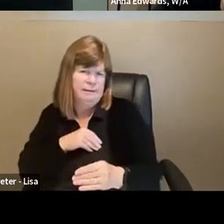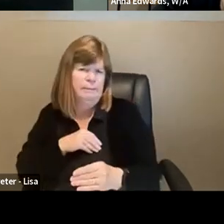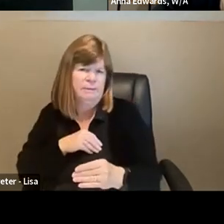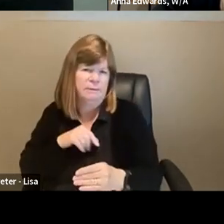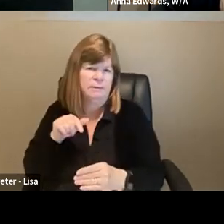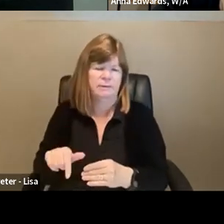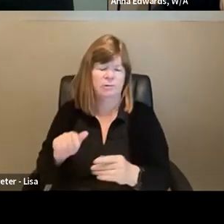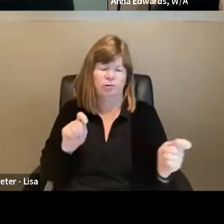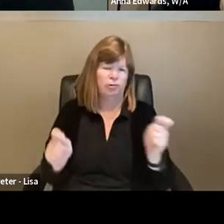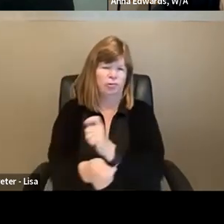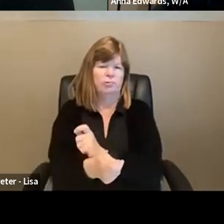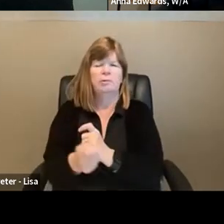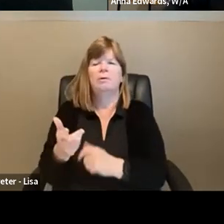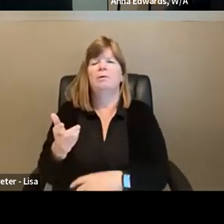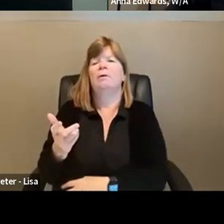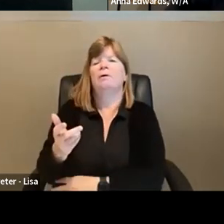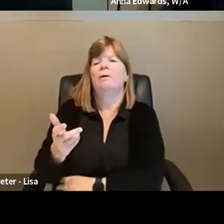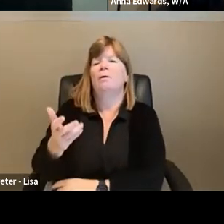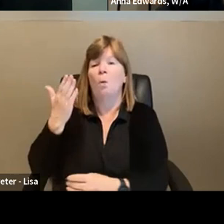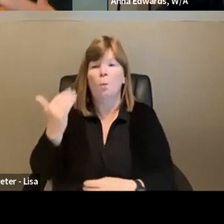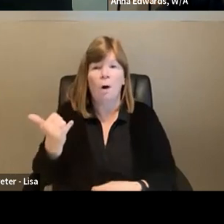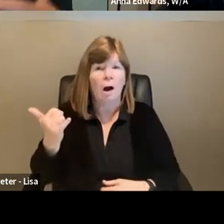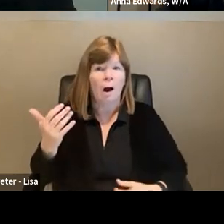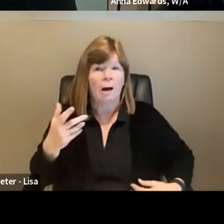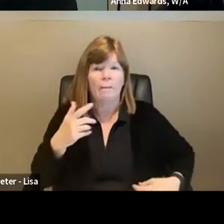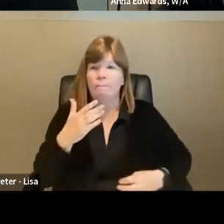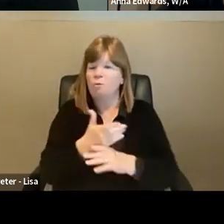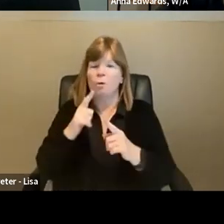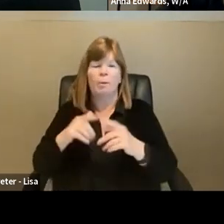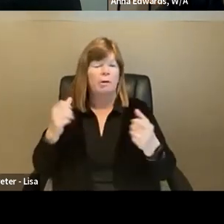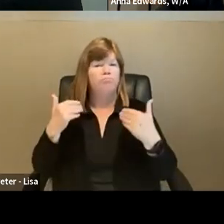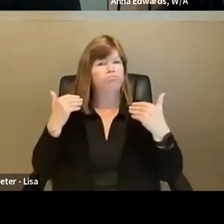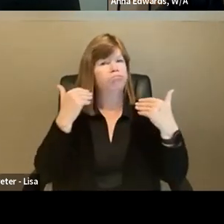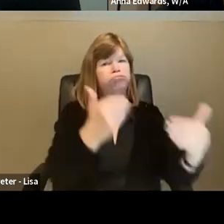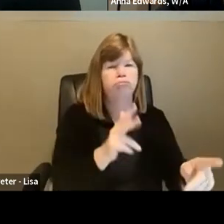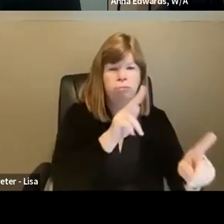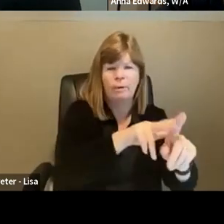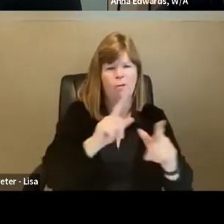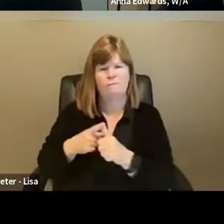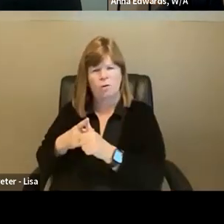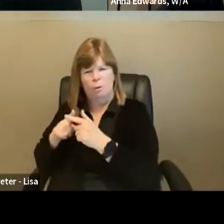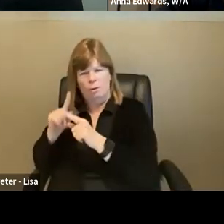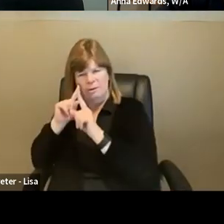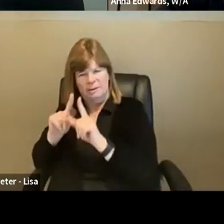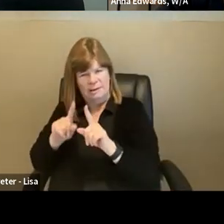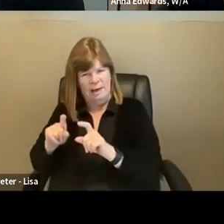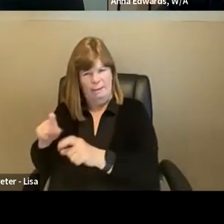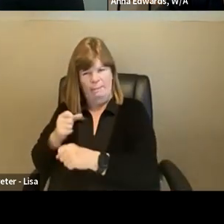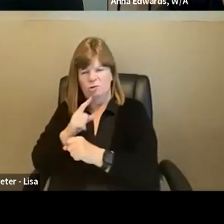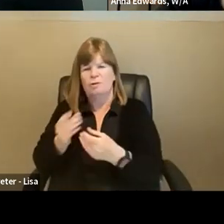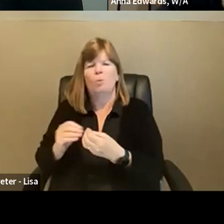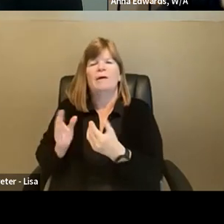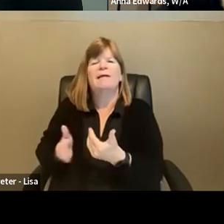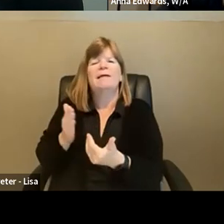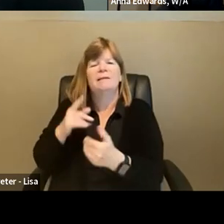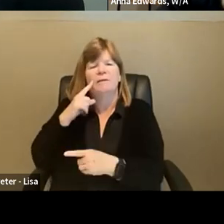the shift to more digital curriculum. Because we really want to, before we just put something out digital, we want to make sure we test it, and we want to make sure it's easier on teachers. What we don't